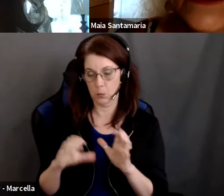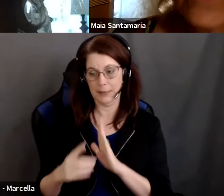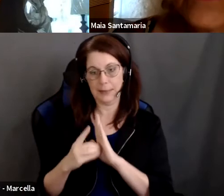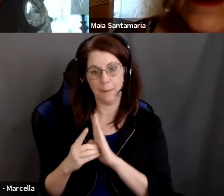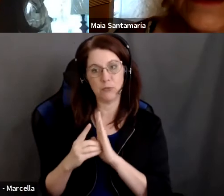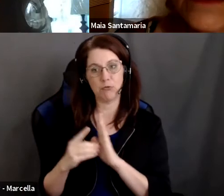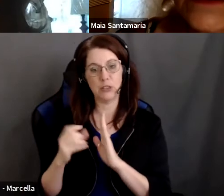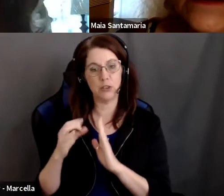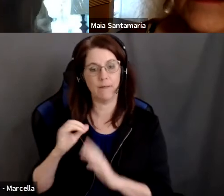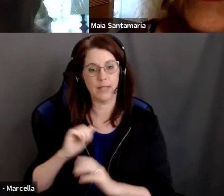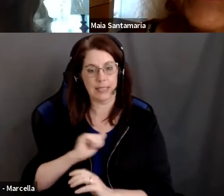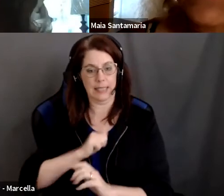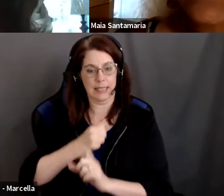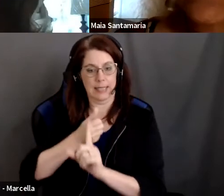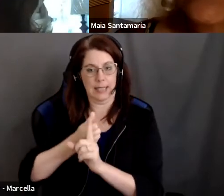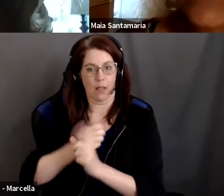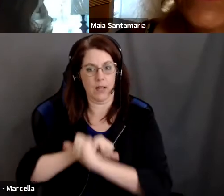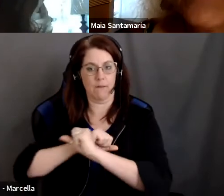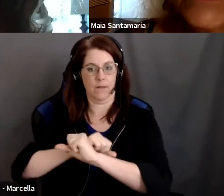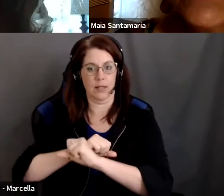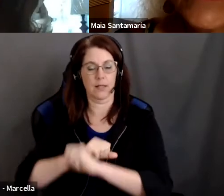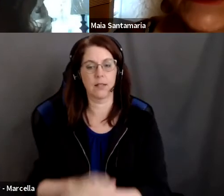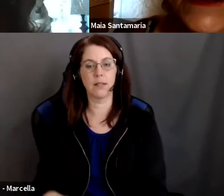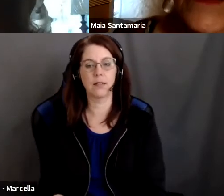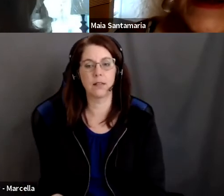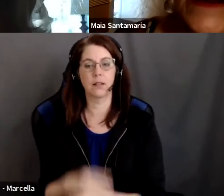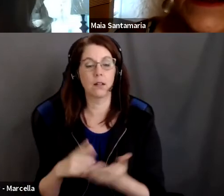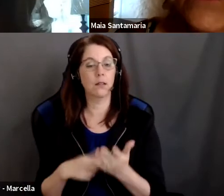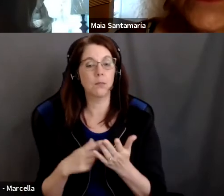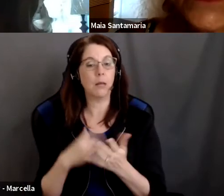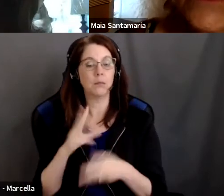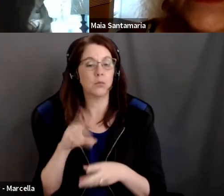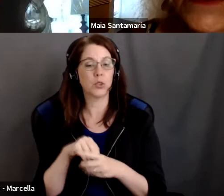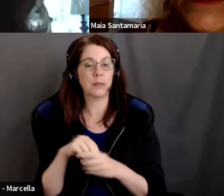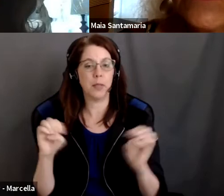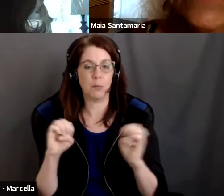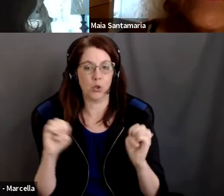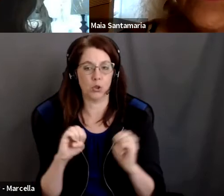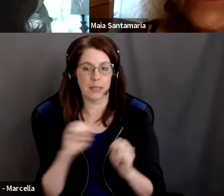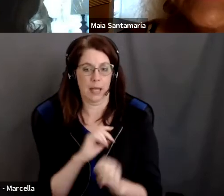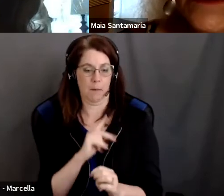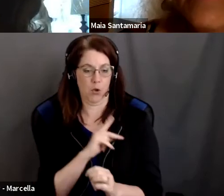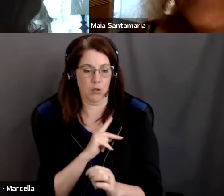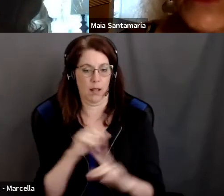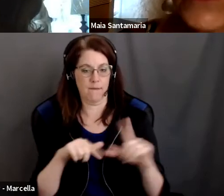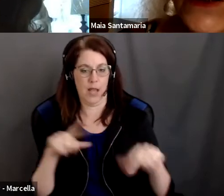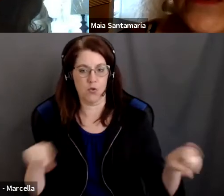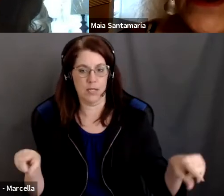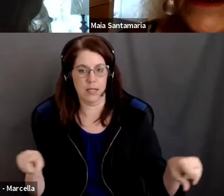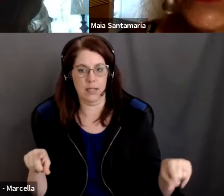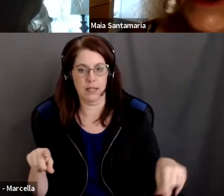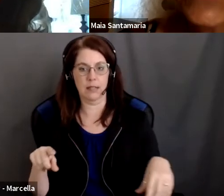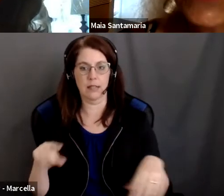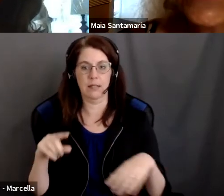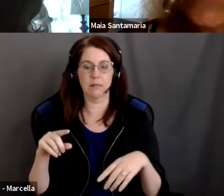of self-defense. We have also participated in emergency personnel's various fairs and